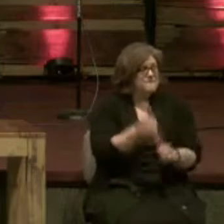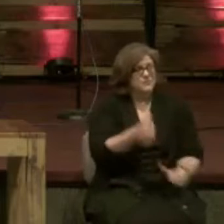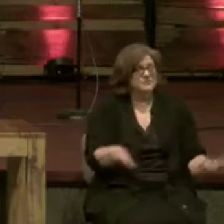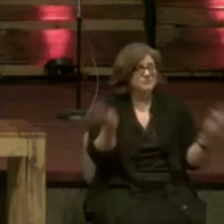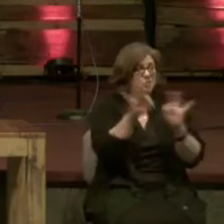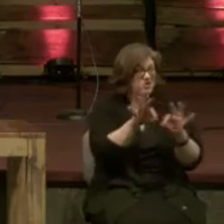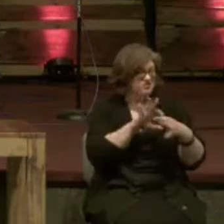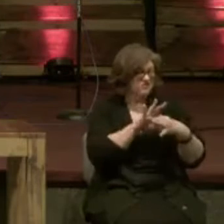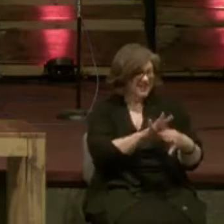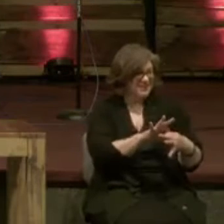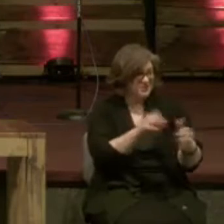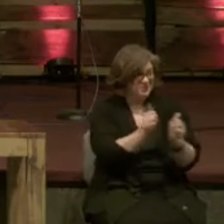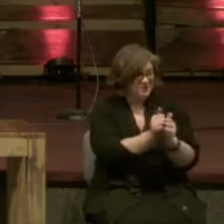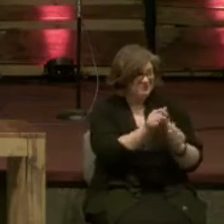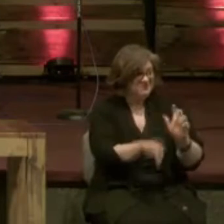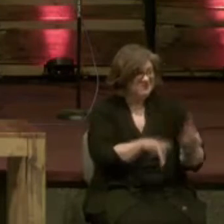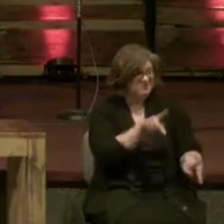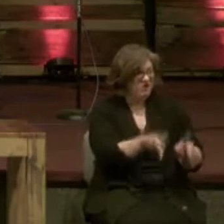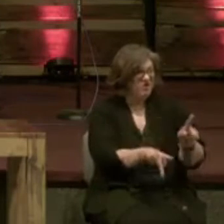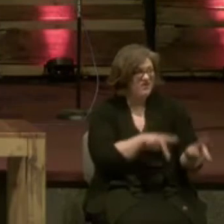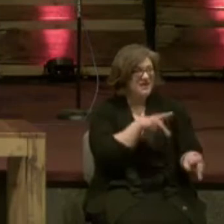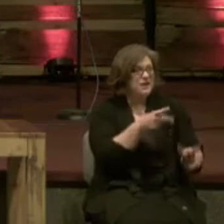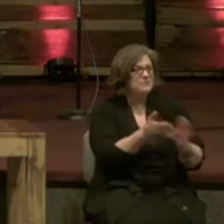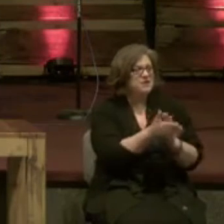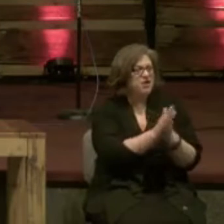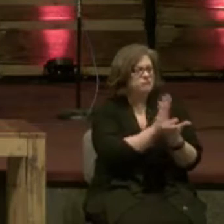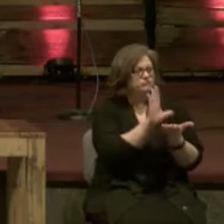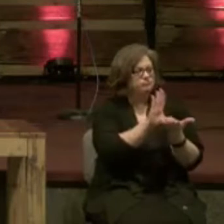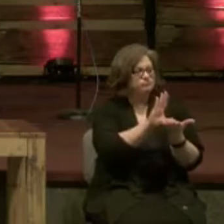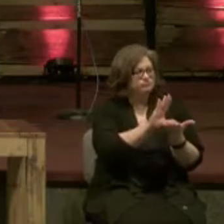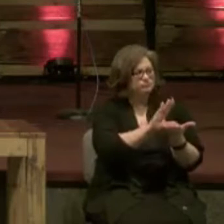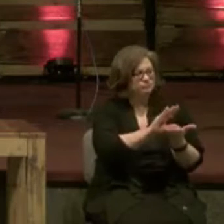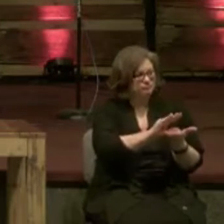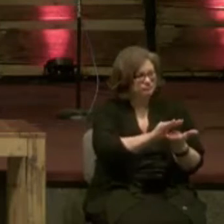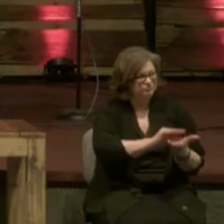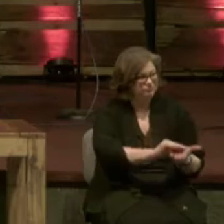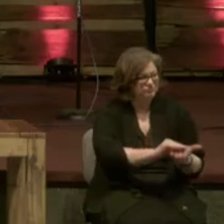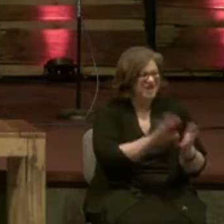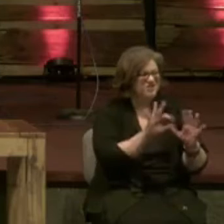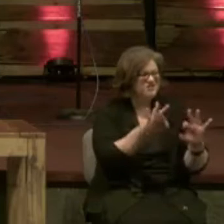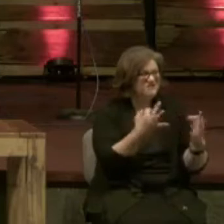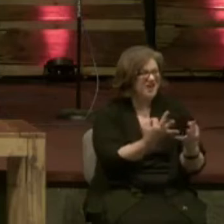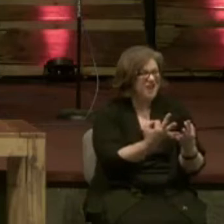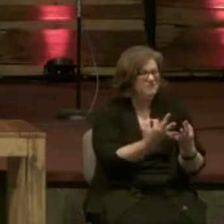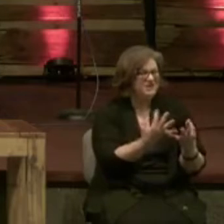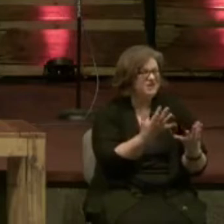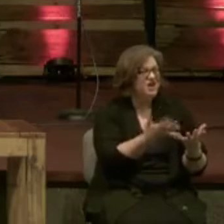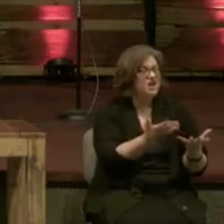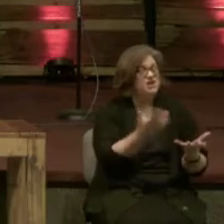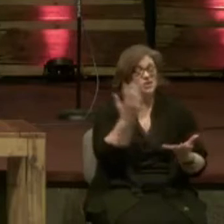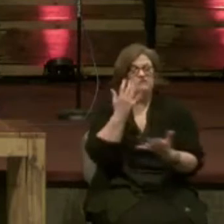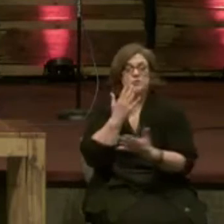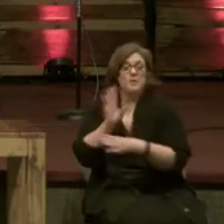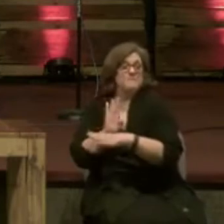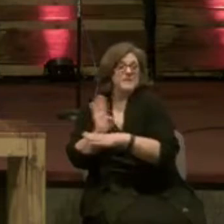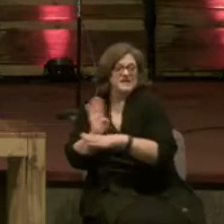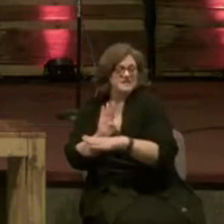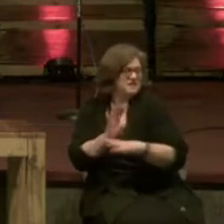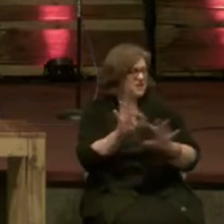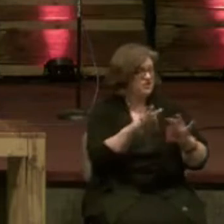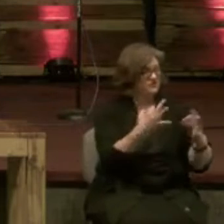out our relationship with God. It'll crowd out our relationship with our family. It'll crowd out our relationship with our friends. It'll even crowd out our